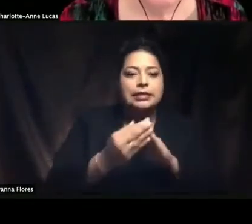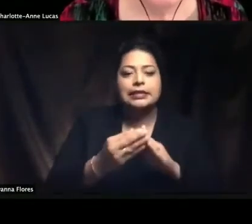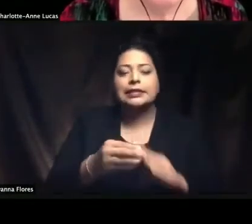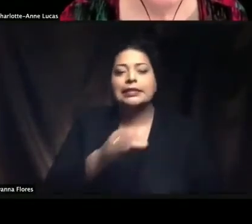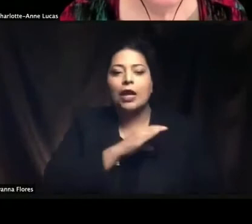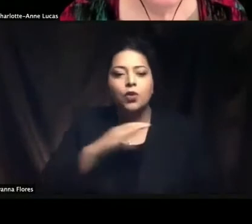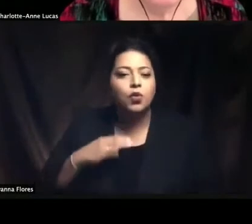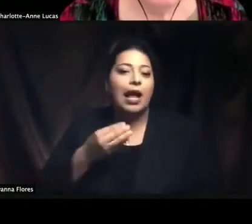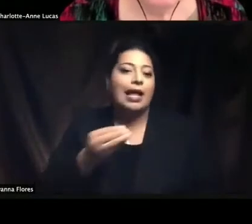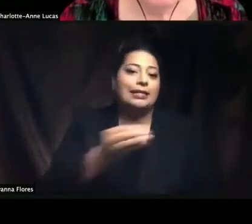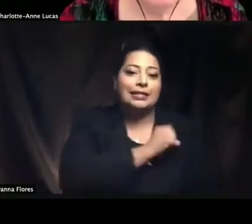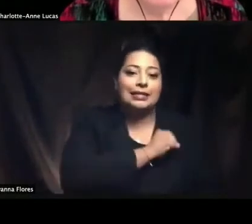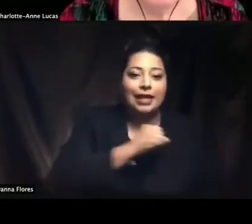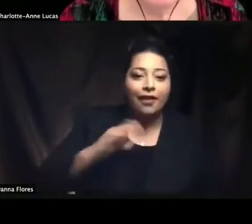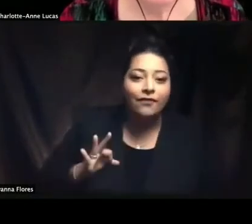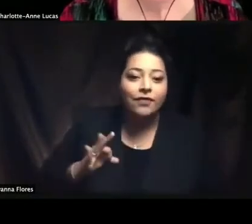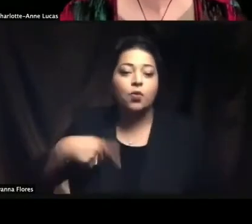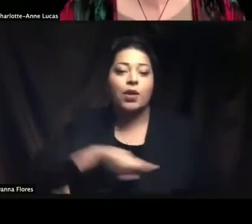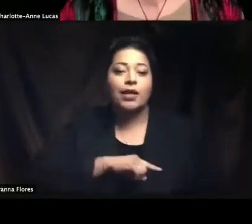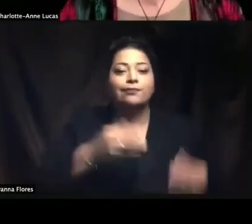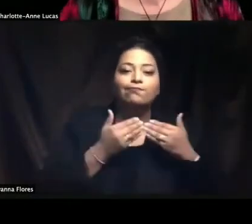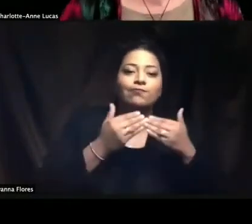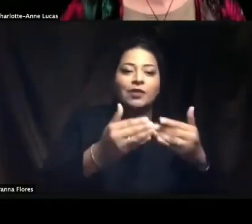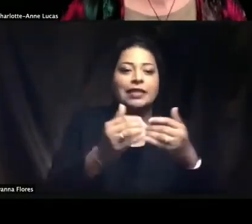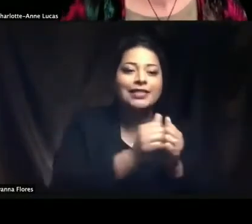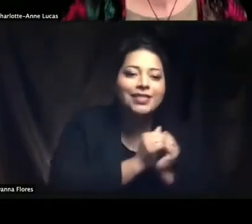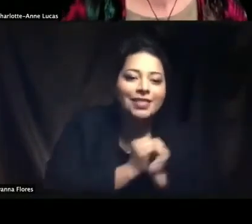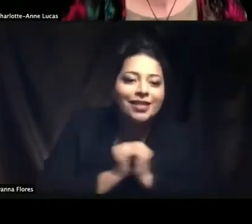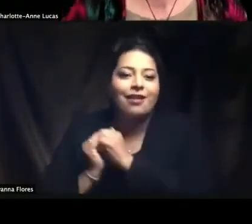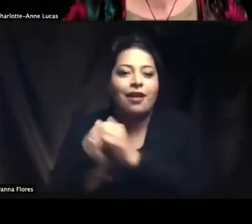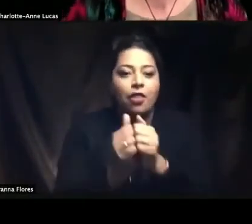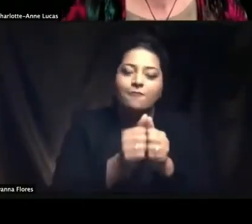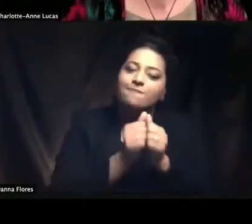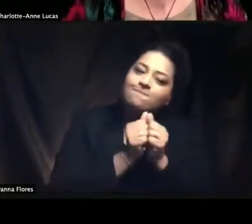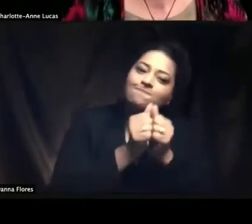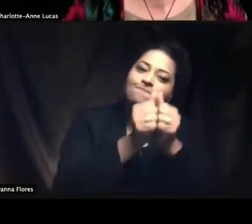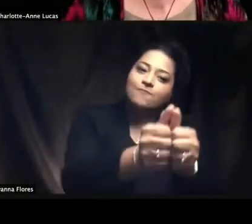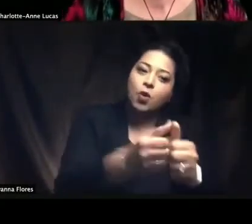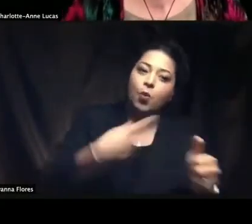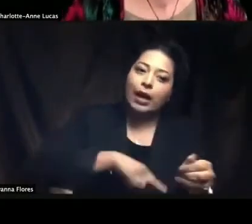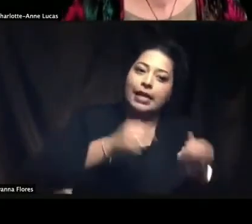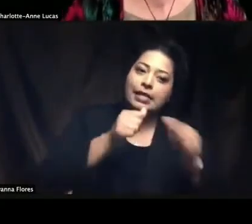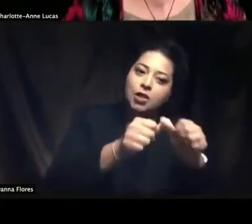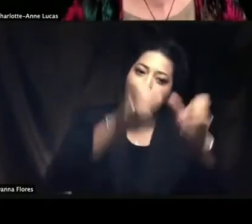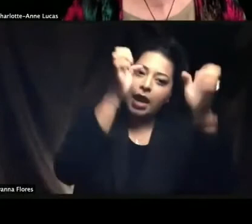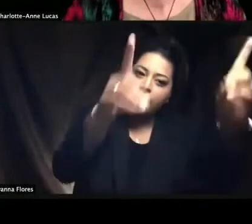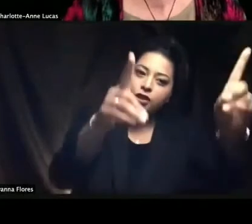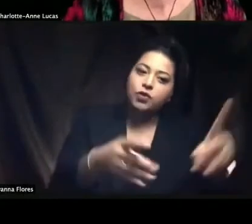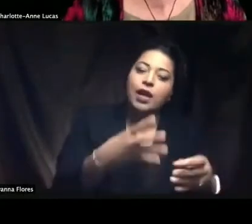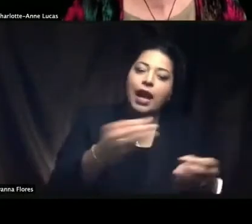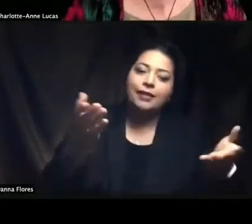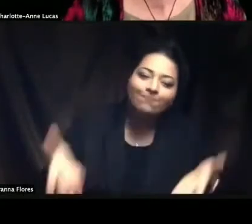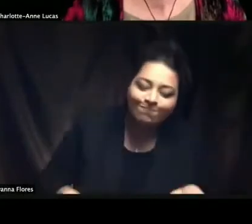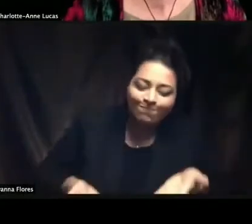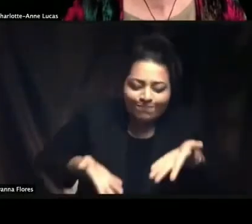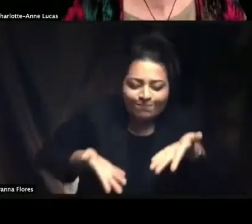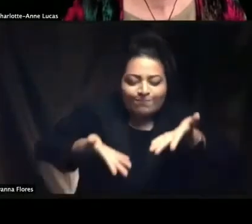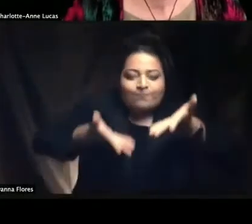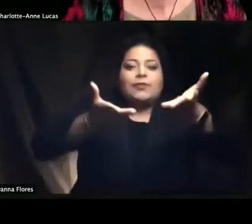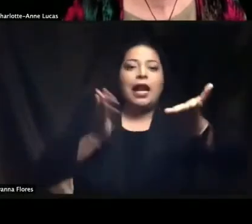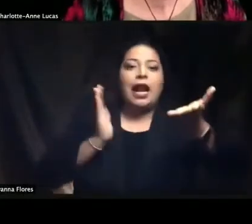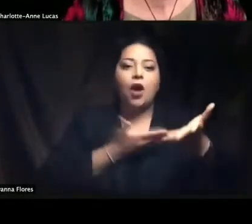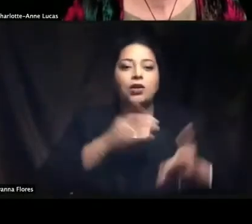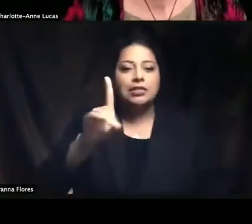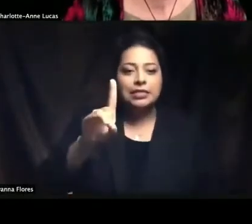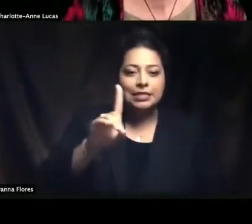staff. As we go forward in unity. For we know that when we continue to educate, empower, and uplift our district, that's when